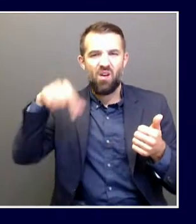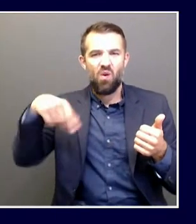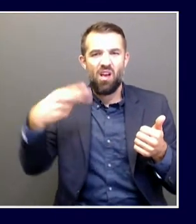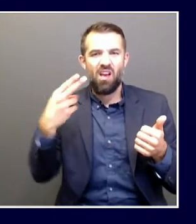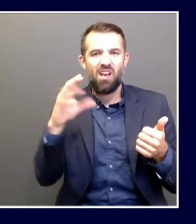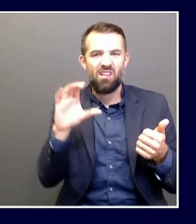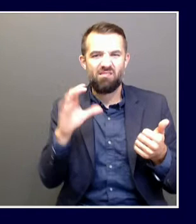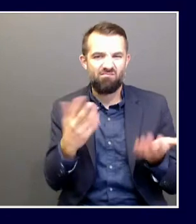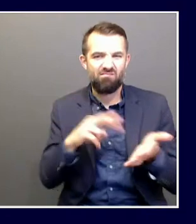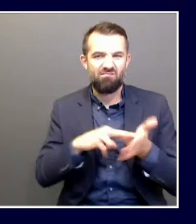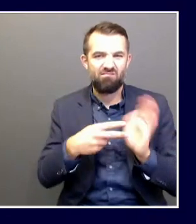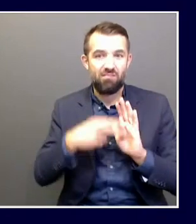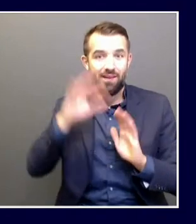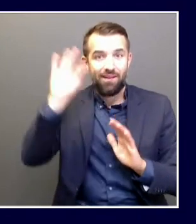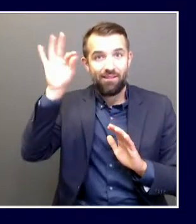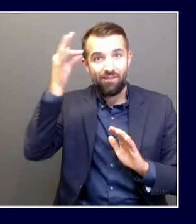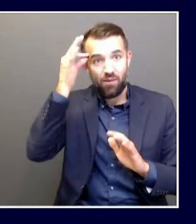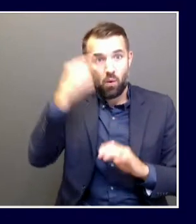are correct, yes.